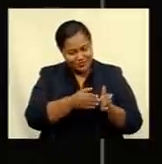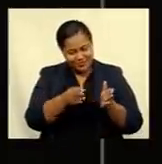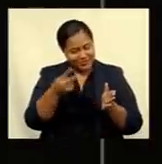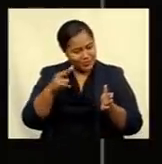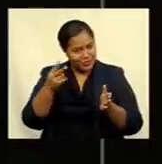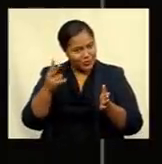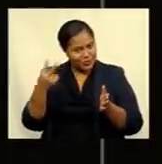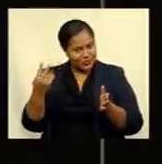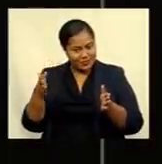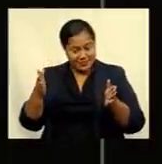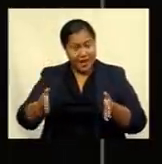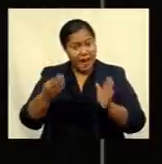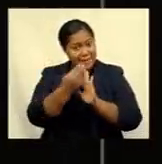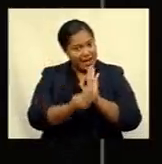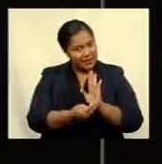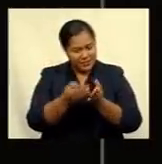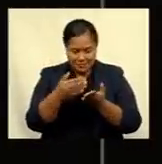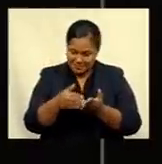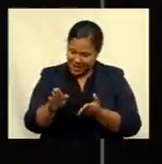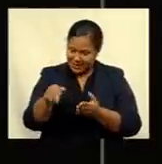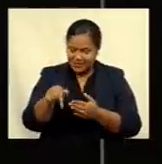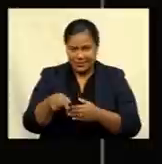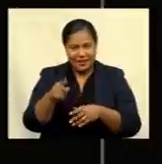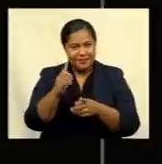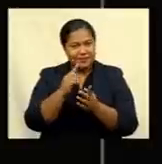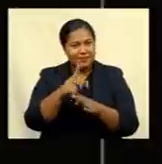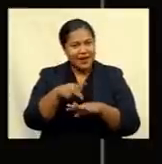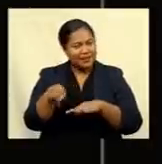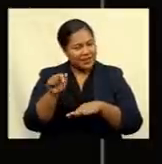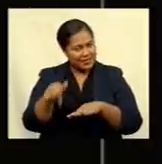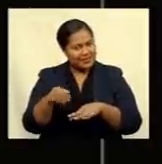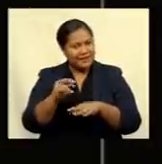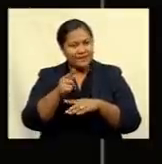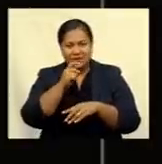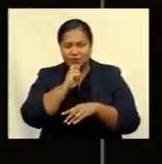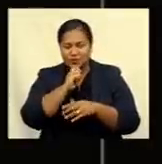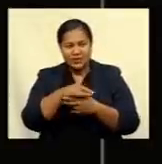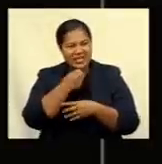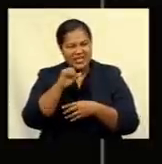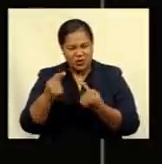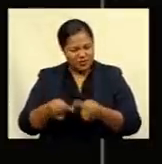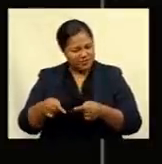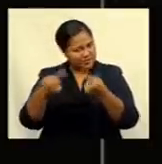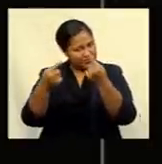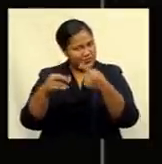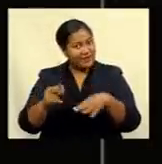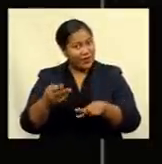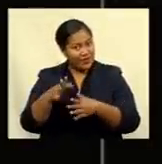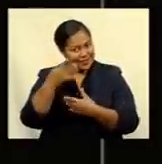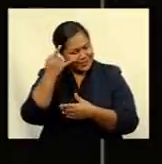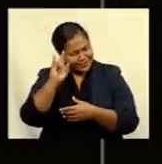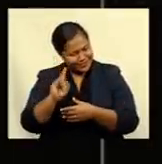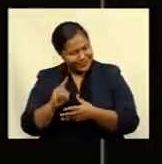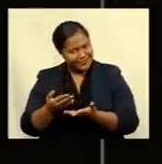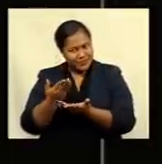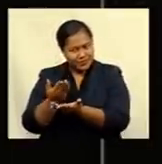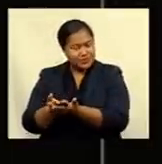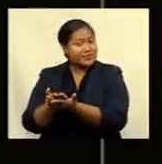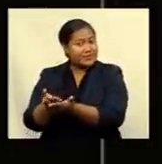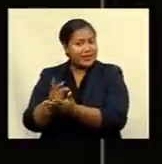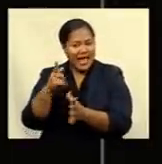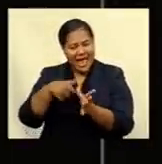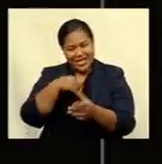national budget has been passed by Parliament this afternoon. There was no opposition to the motion moved by the Minister for Economy, Sayed Kayum, for